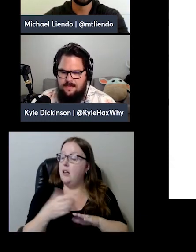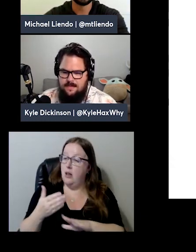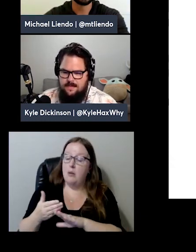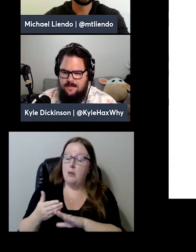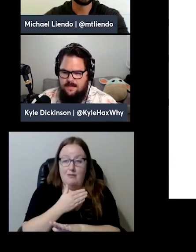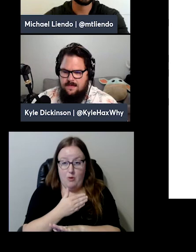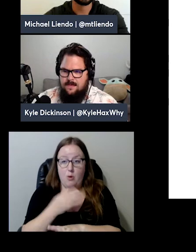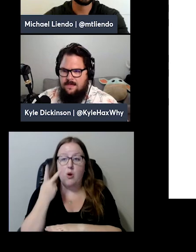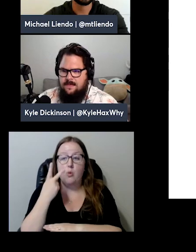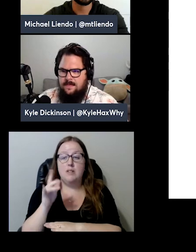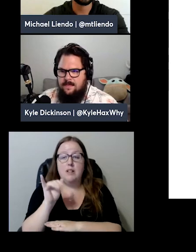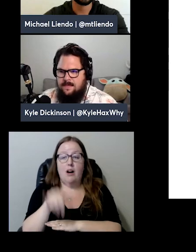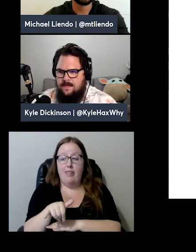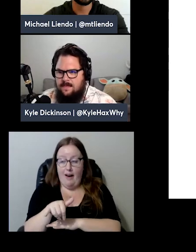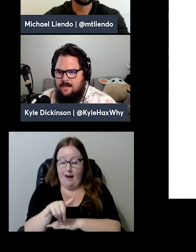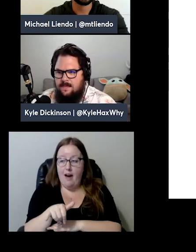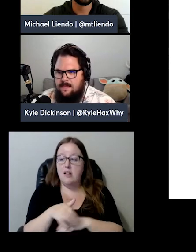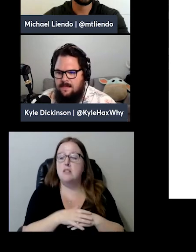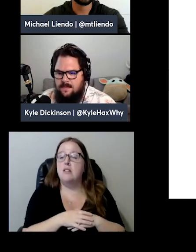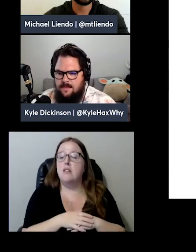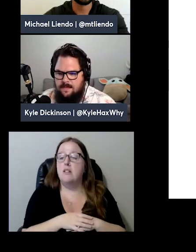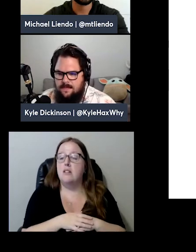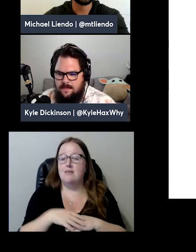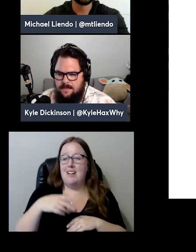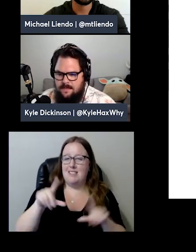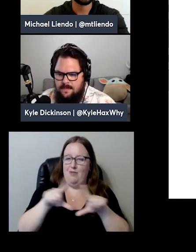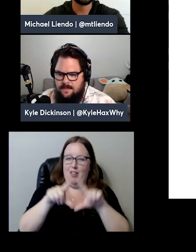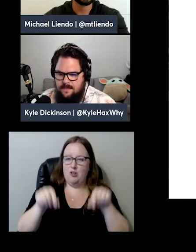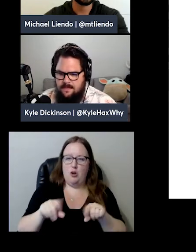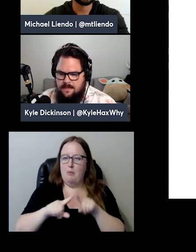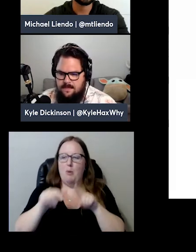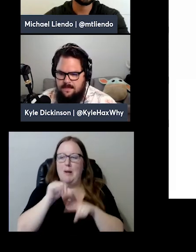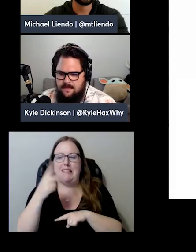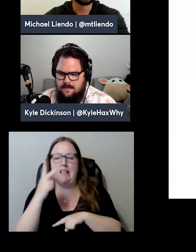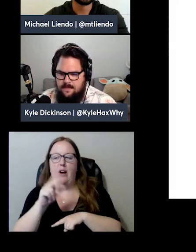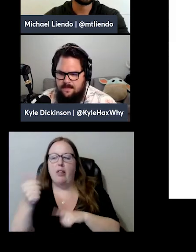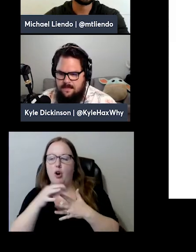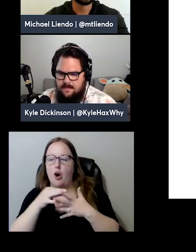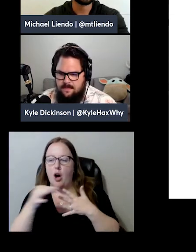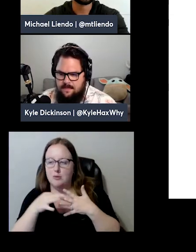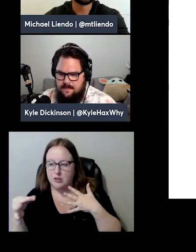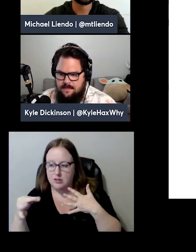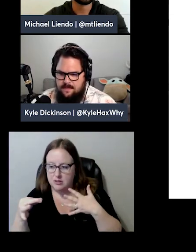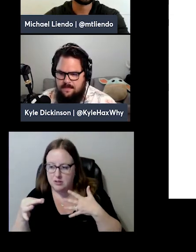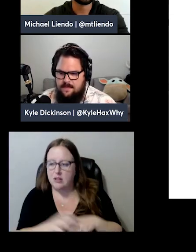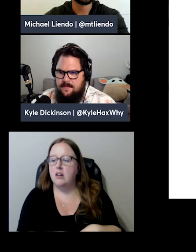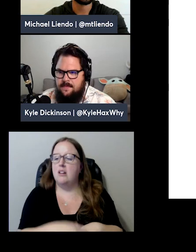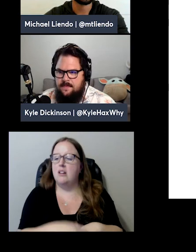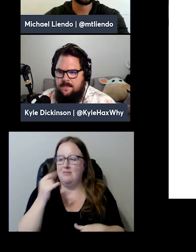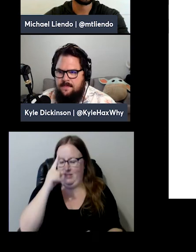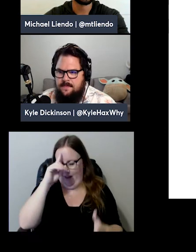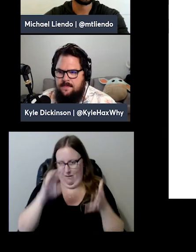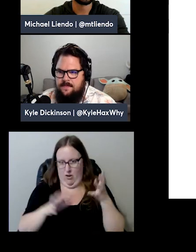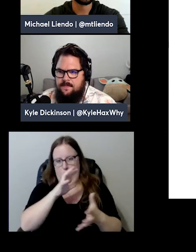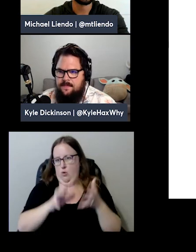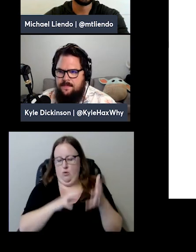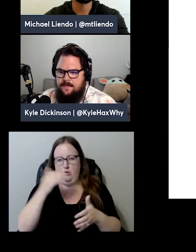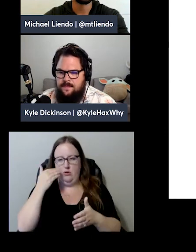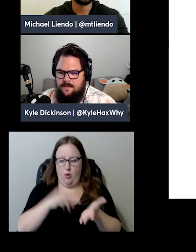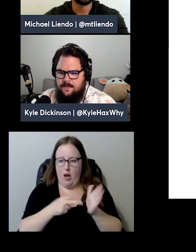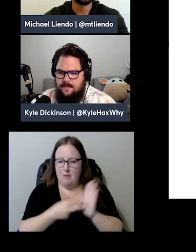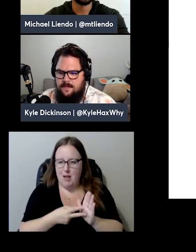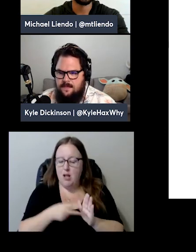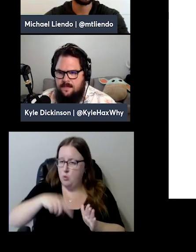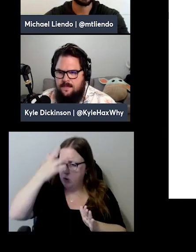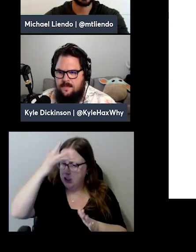this question as a flashcard, but we didn't see other options that were trying to confuse you, right? So here we're smart enough to pick